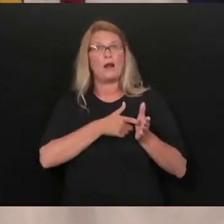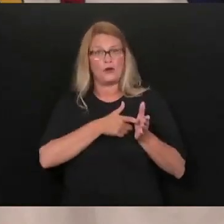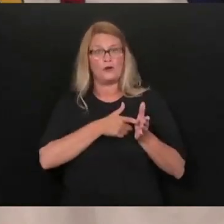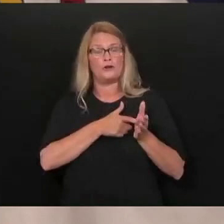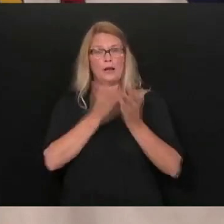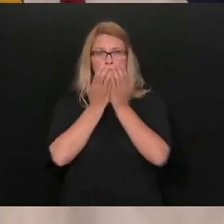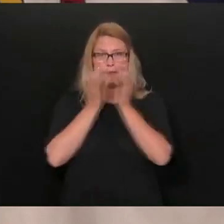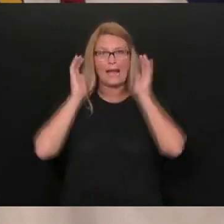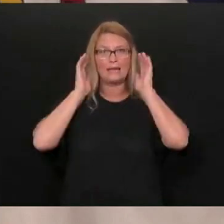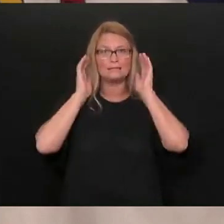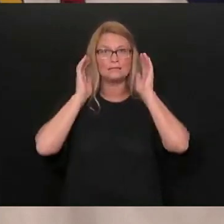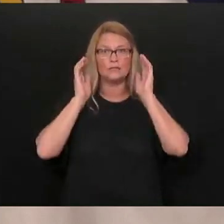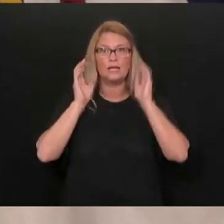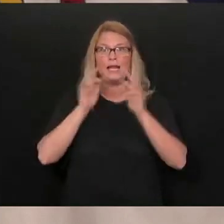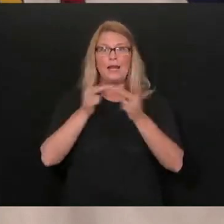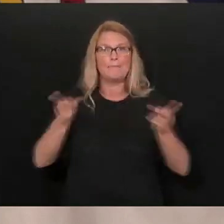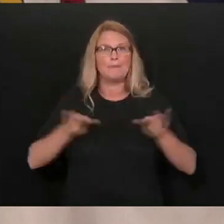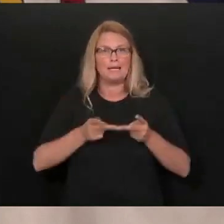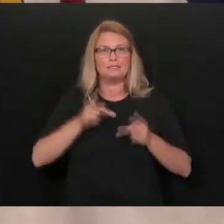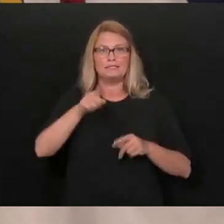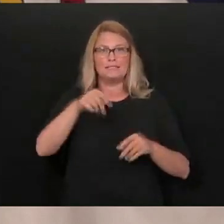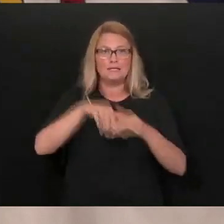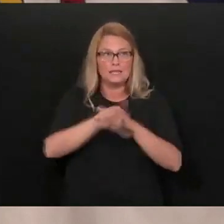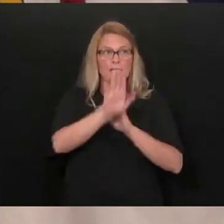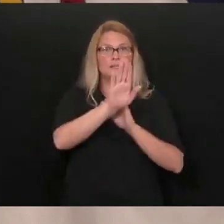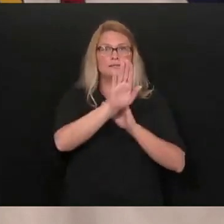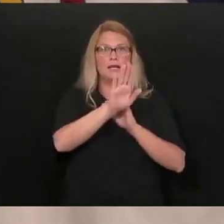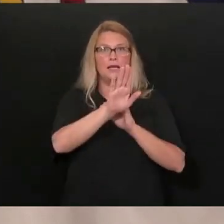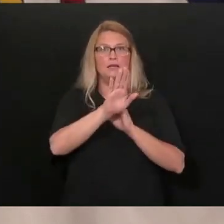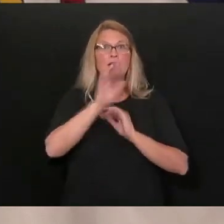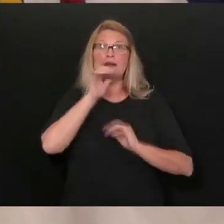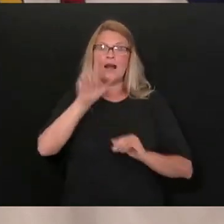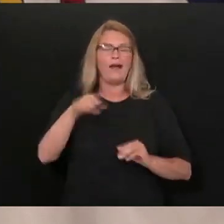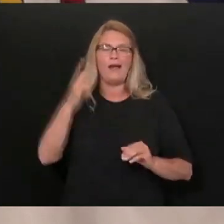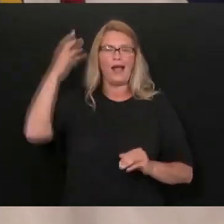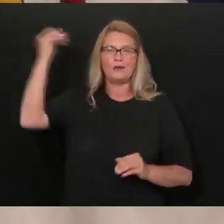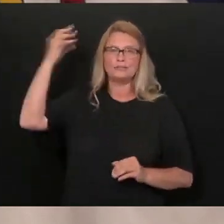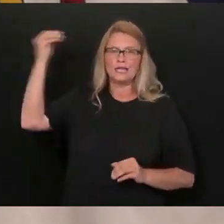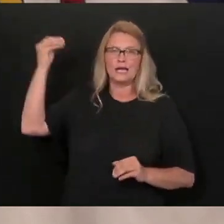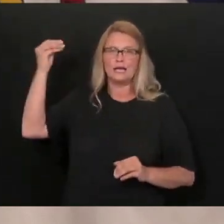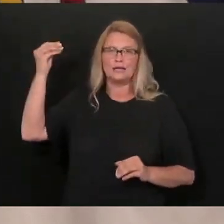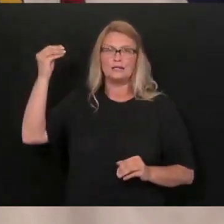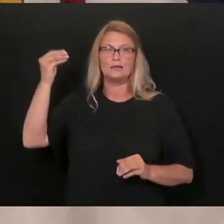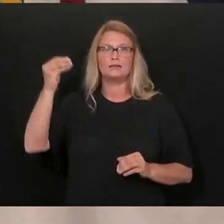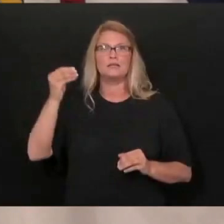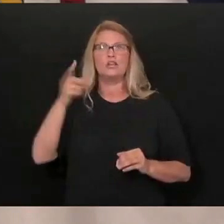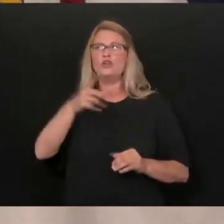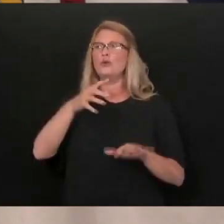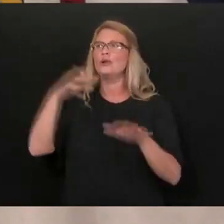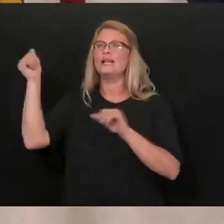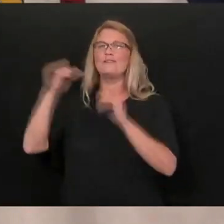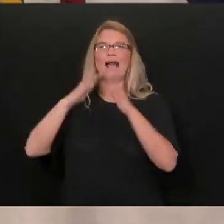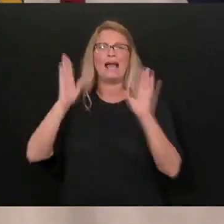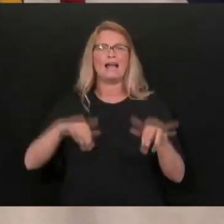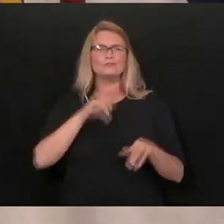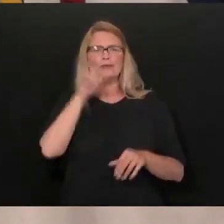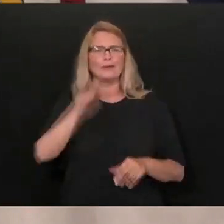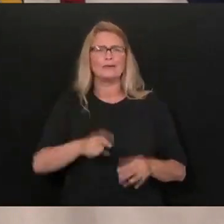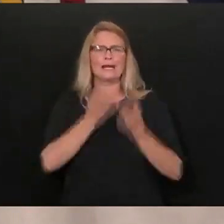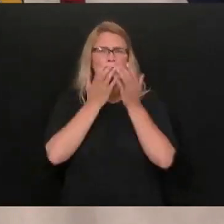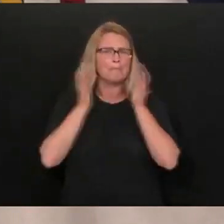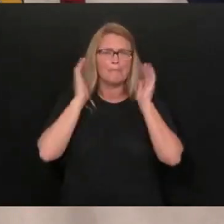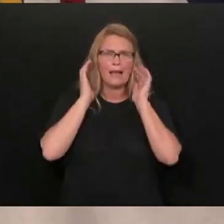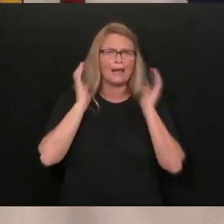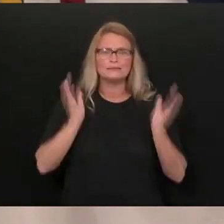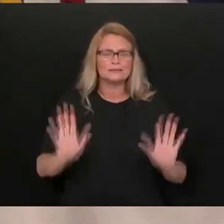cannot social distance or we're in buildings, not just outside, If you leave your house, there's no need for a mask in West